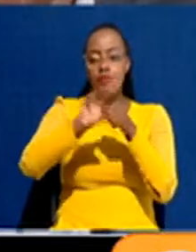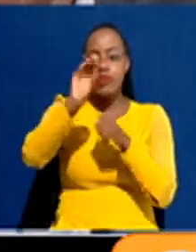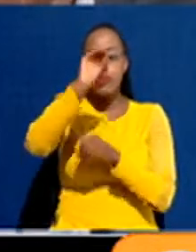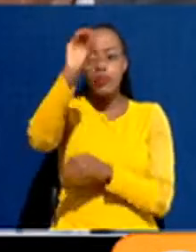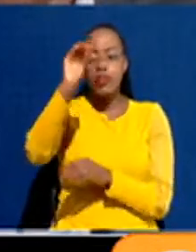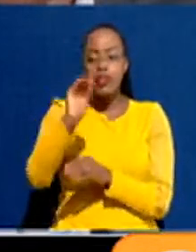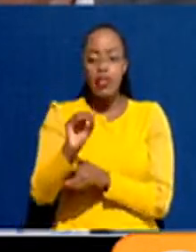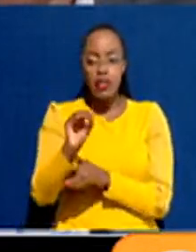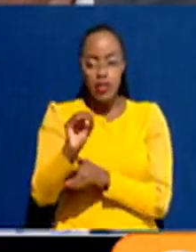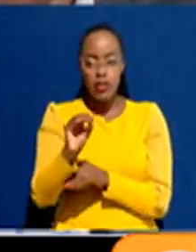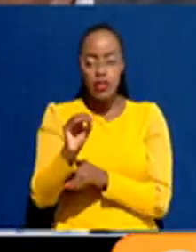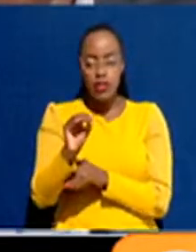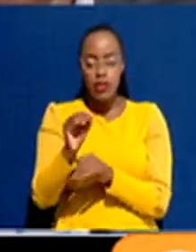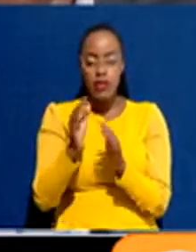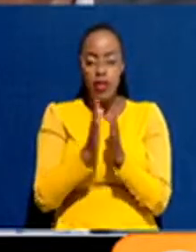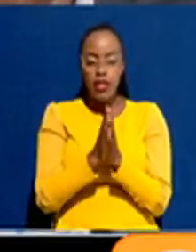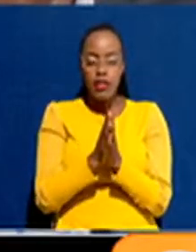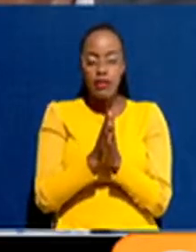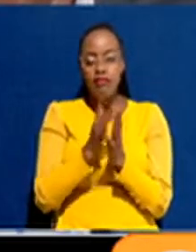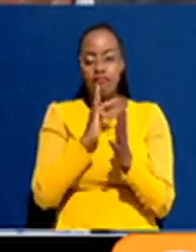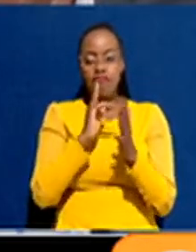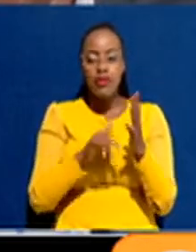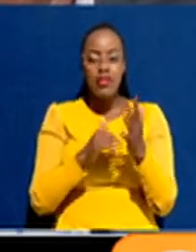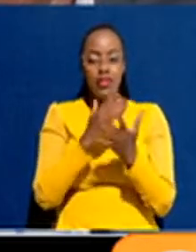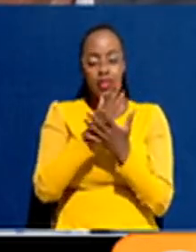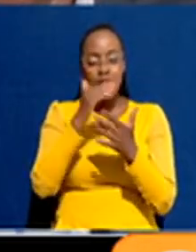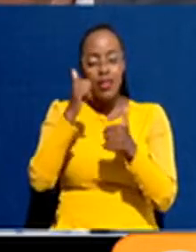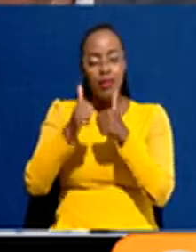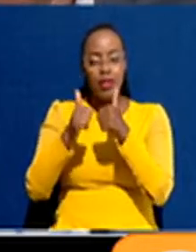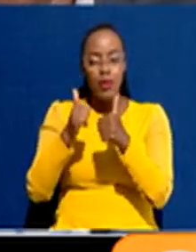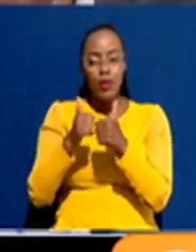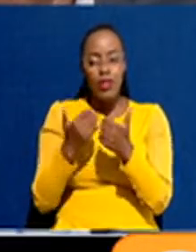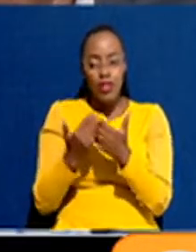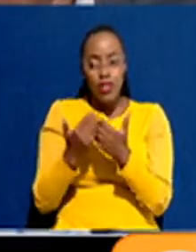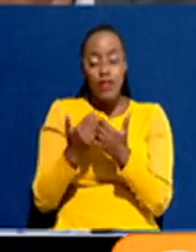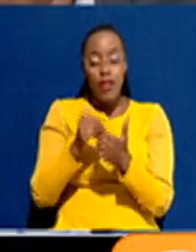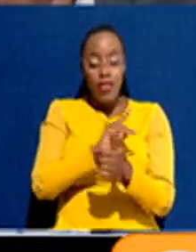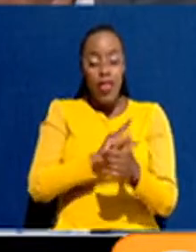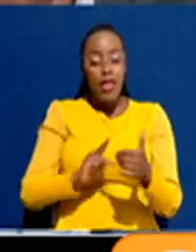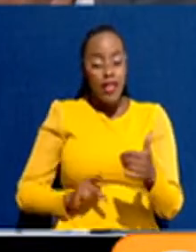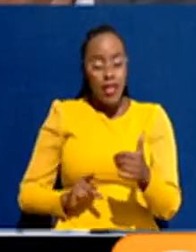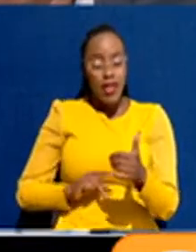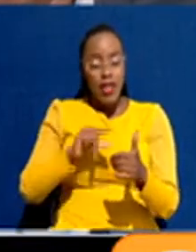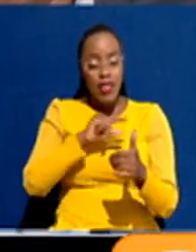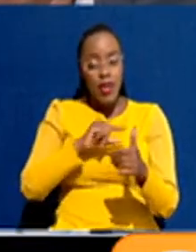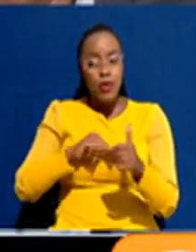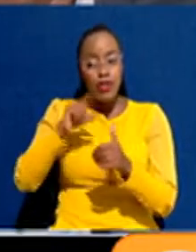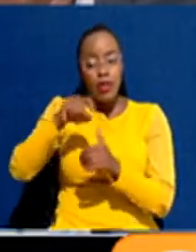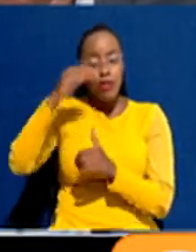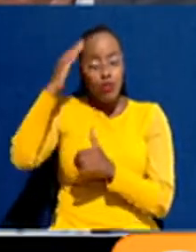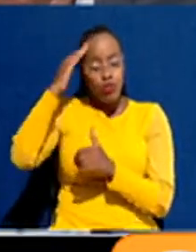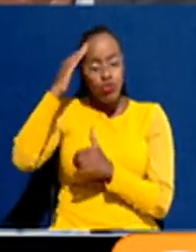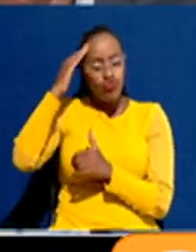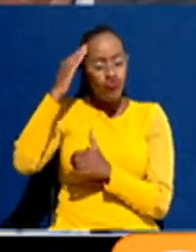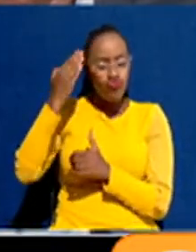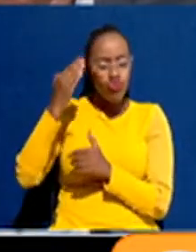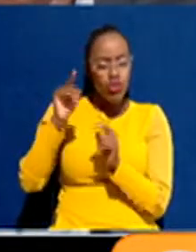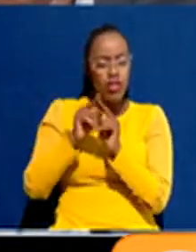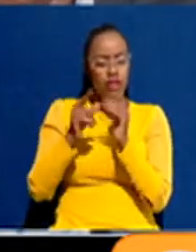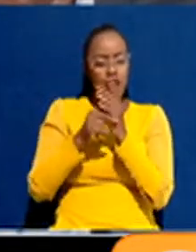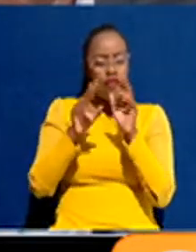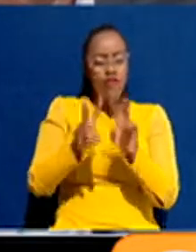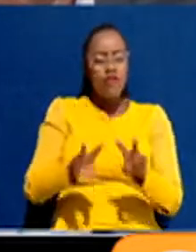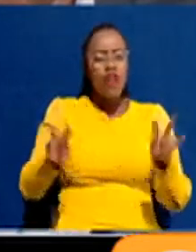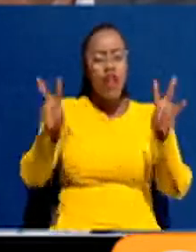26%. And some say this is something that the monarchy should really think about, whether they're still popular, whether there's value for